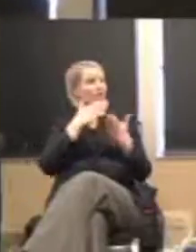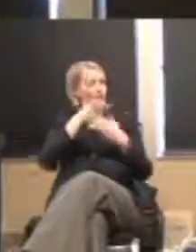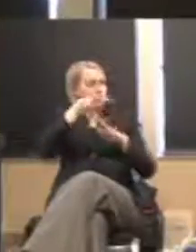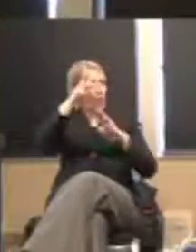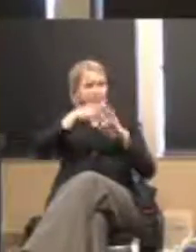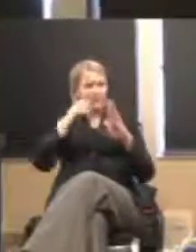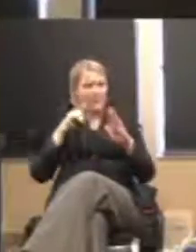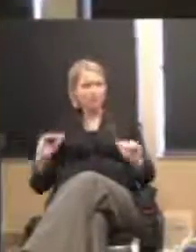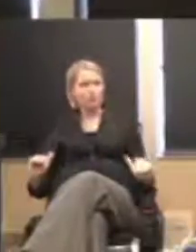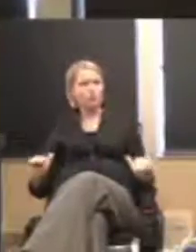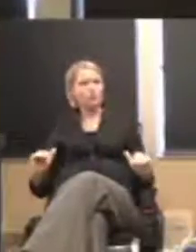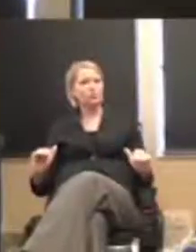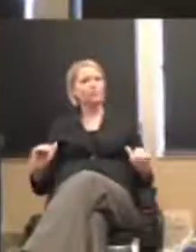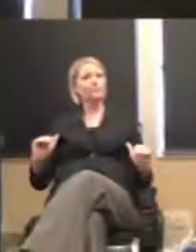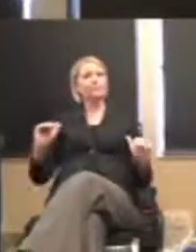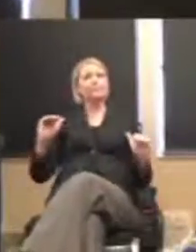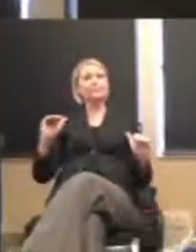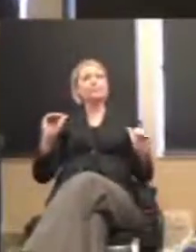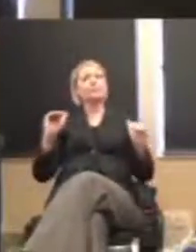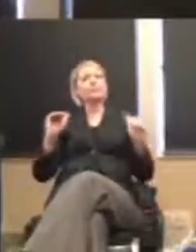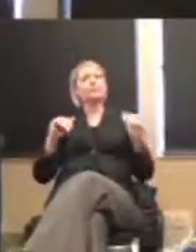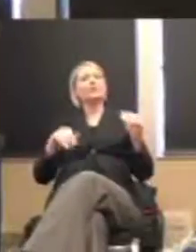bitties.